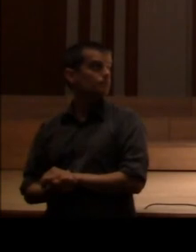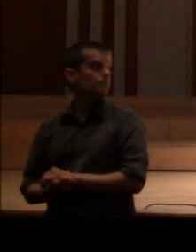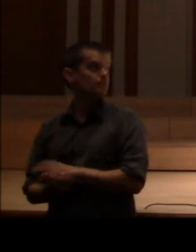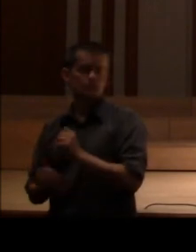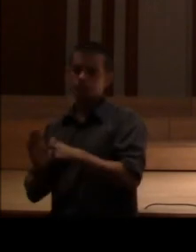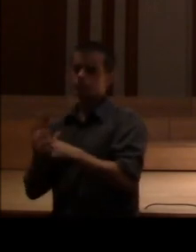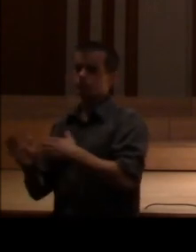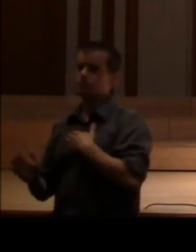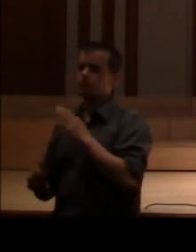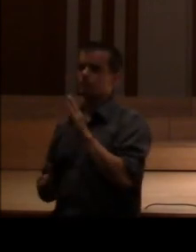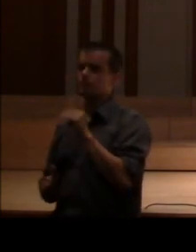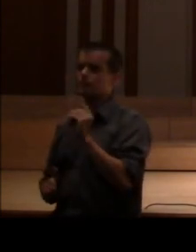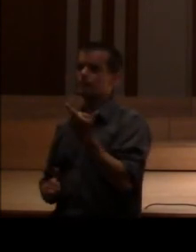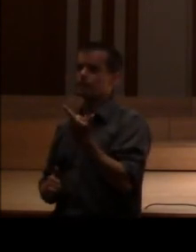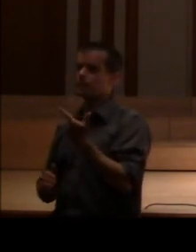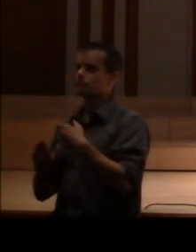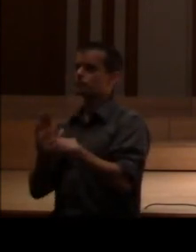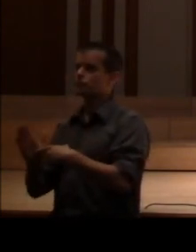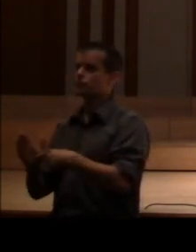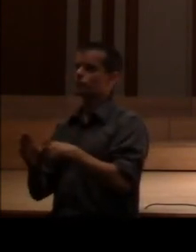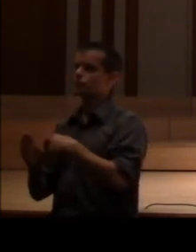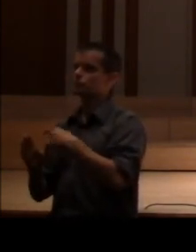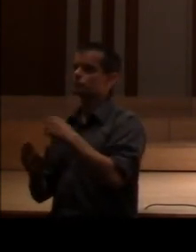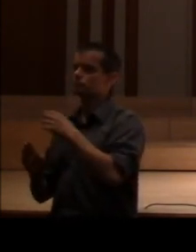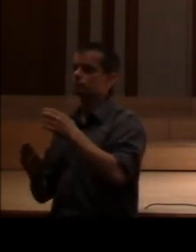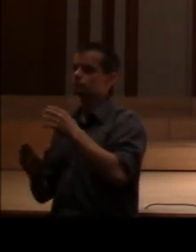blog and show you kind of the archive,